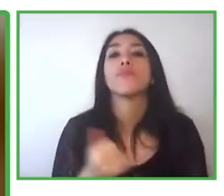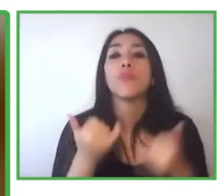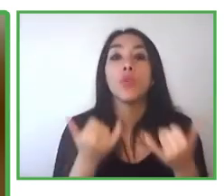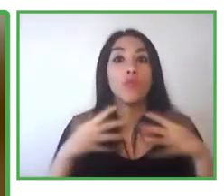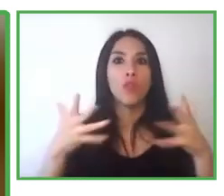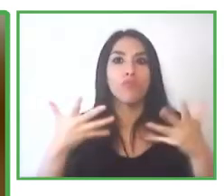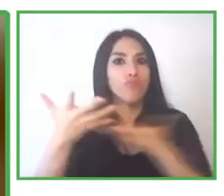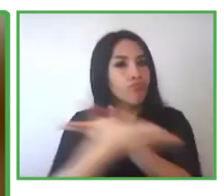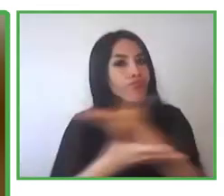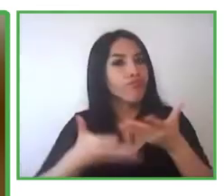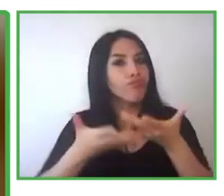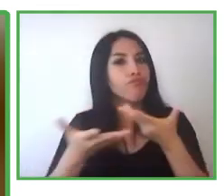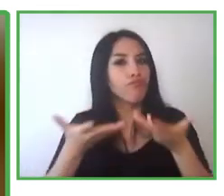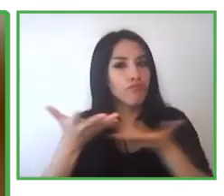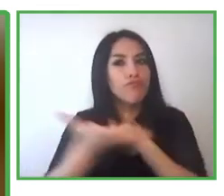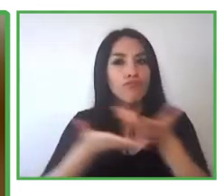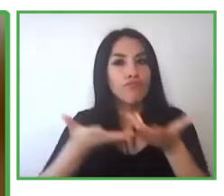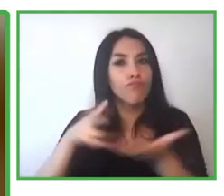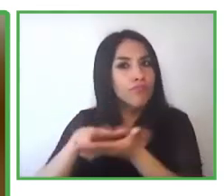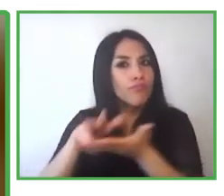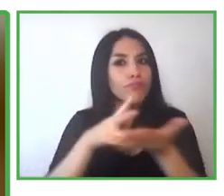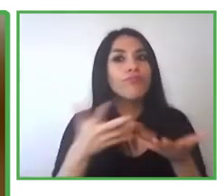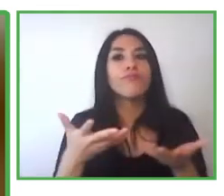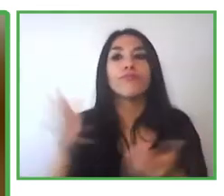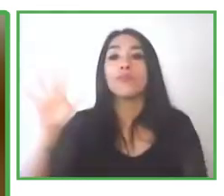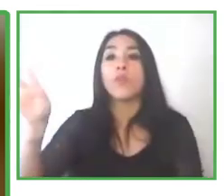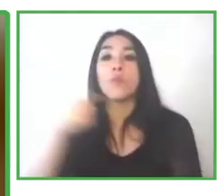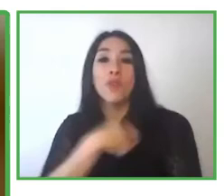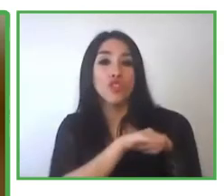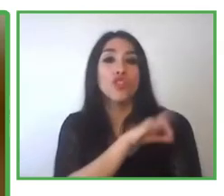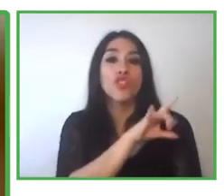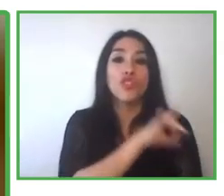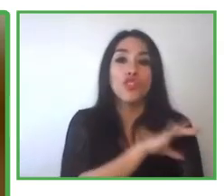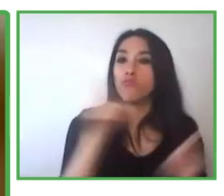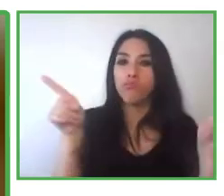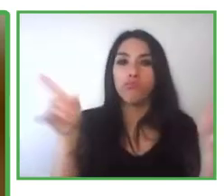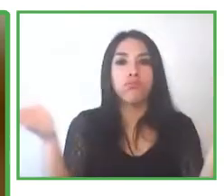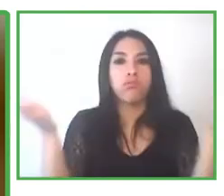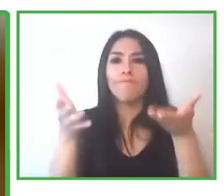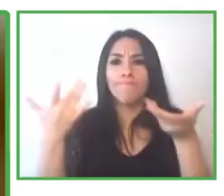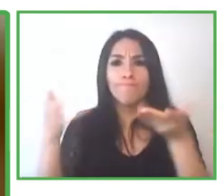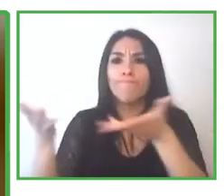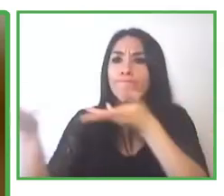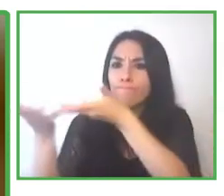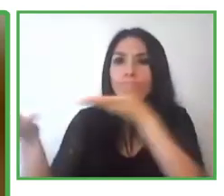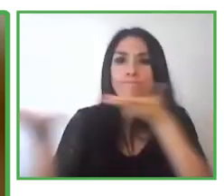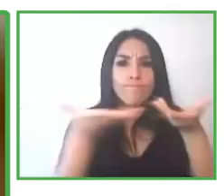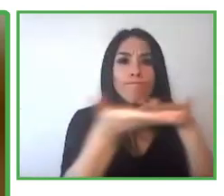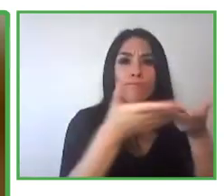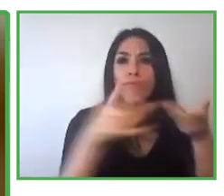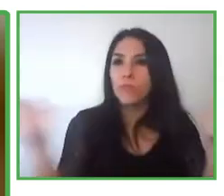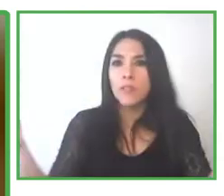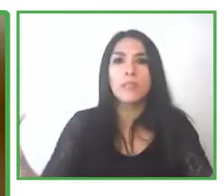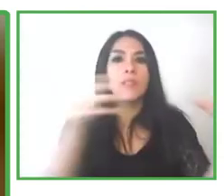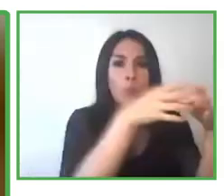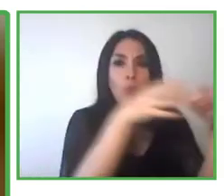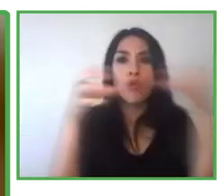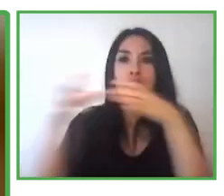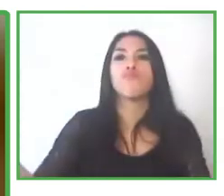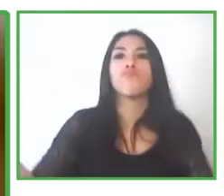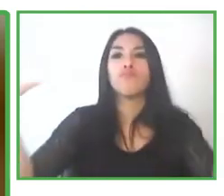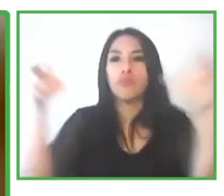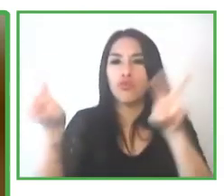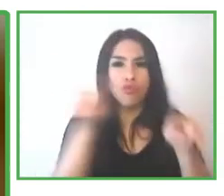Productividad and INRPAC has been amazing and really unprecedented. These are two teams, the Pacto